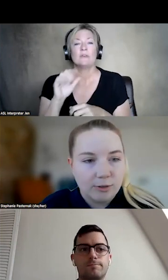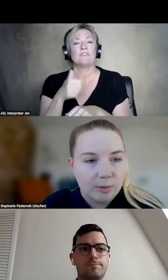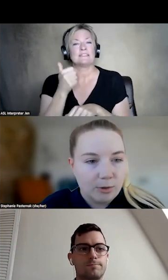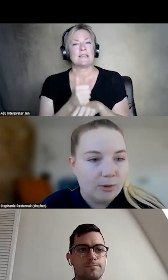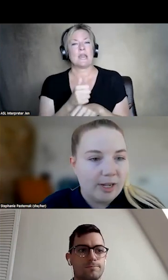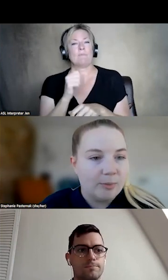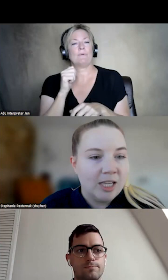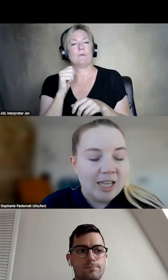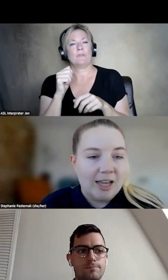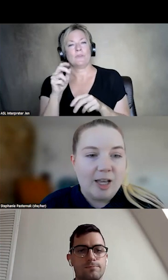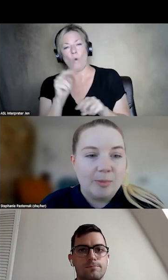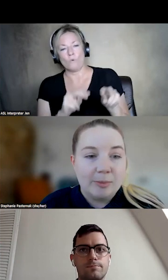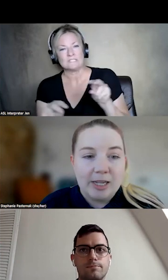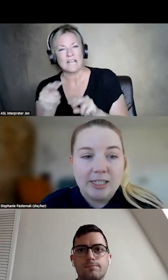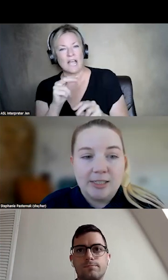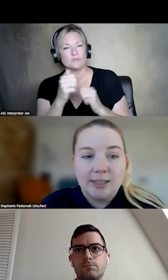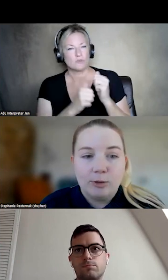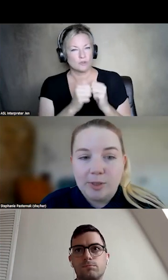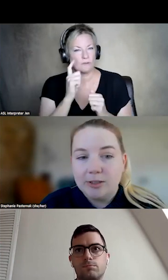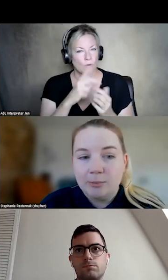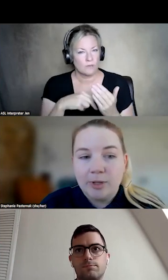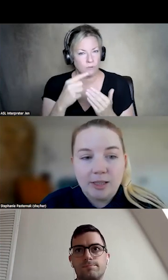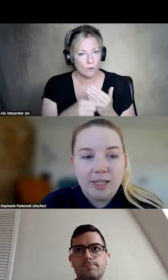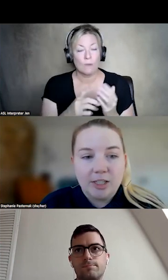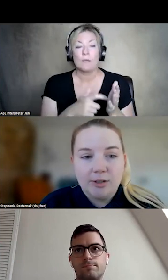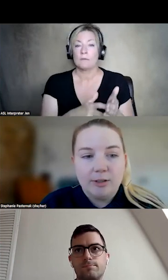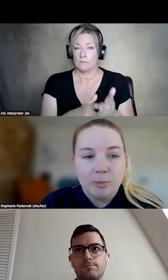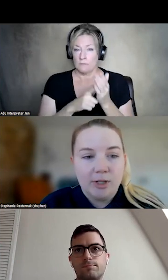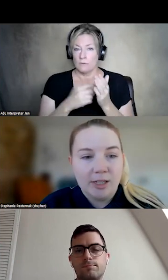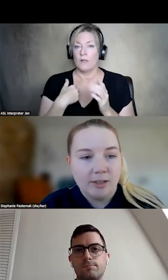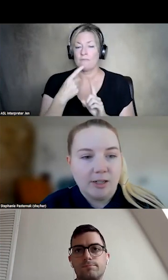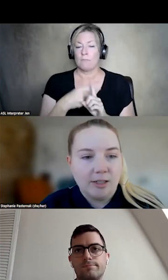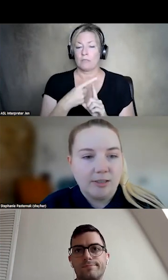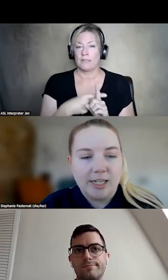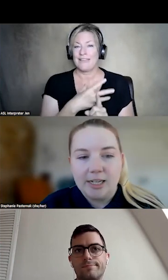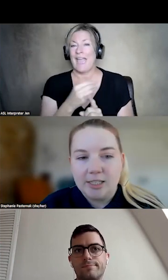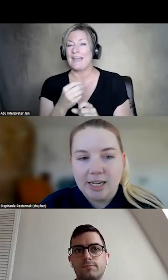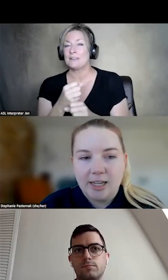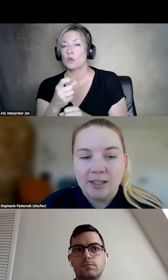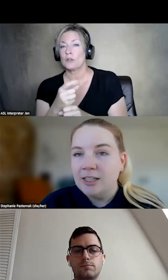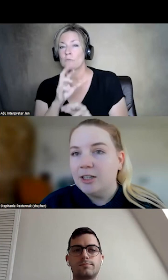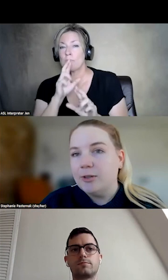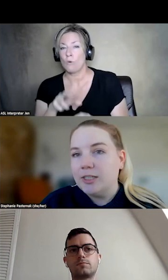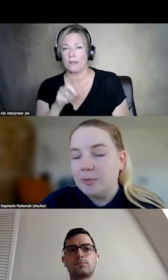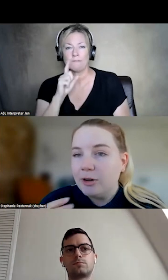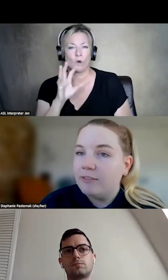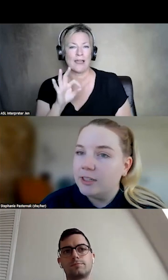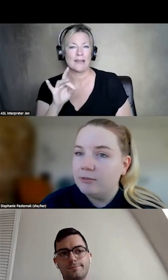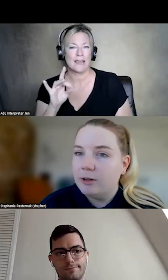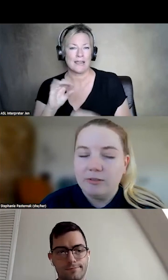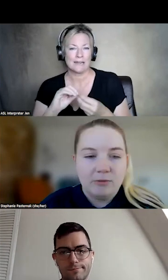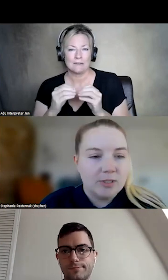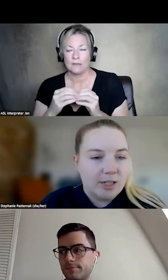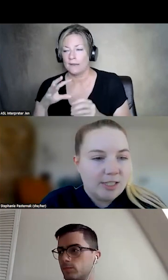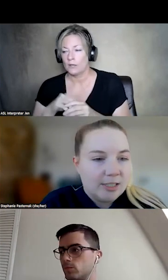structure for the program, and mandates that there will be monthly and yearly reporting on 988 data, including demographic